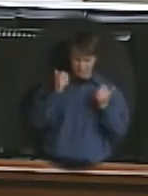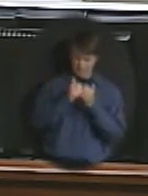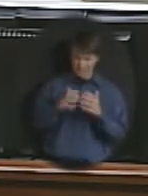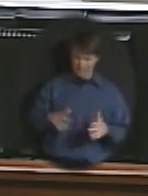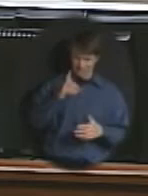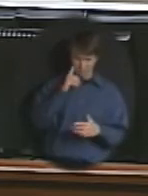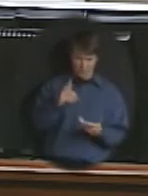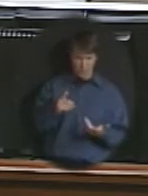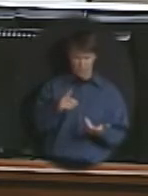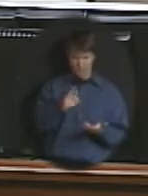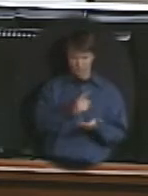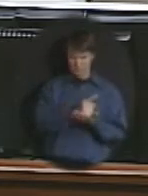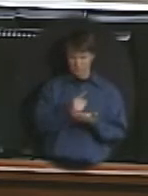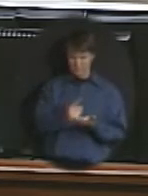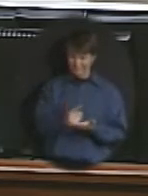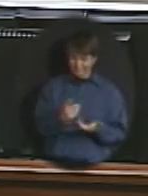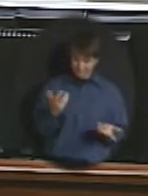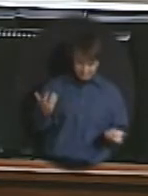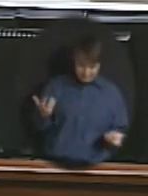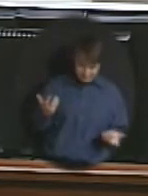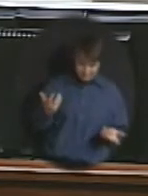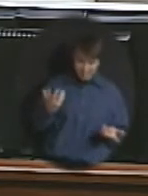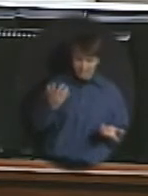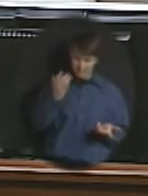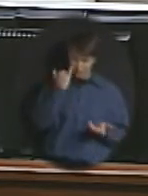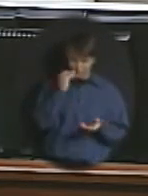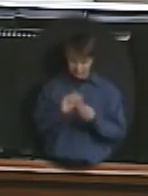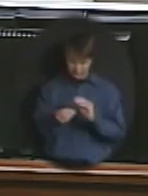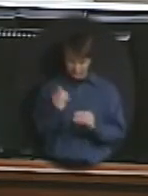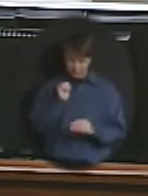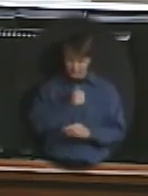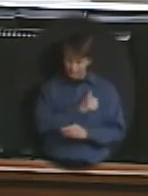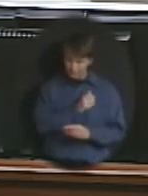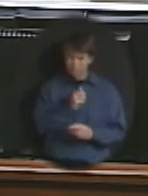even up to a week while we repaired it ourselves or got